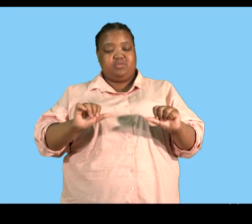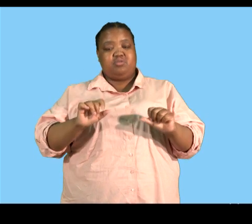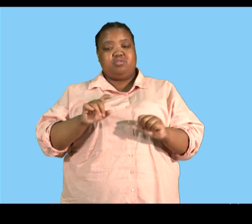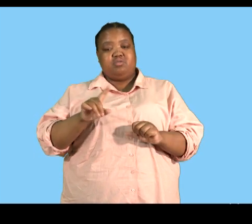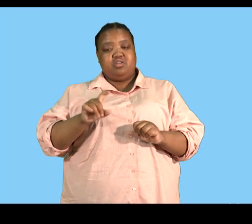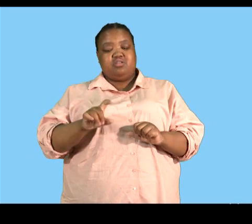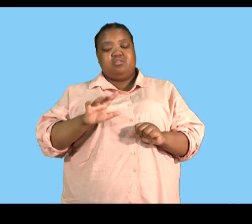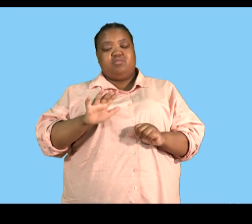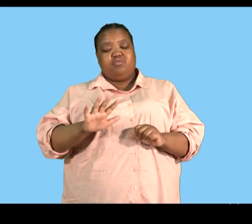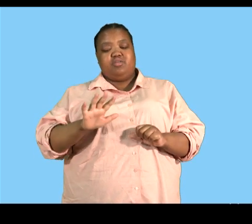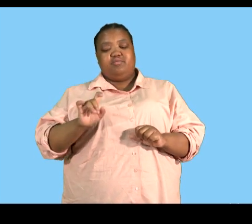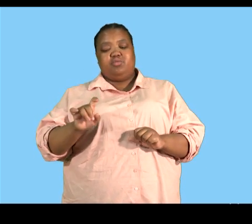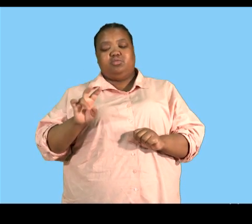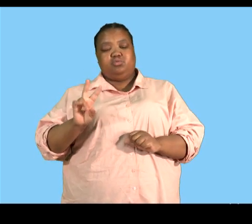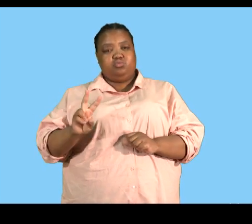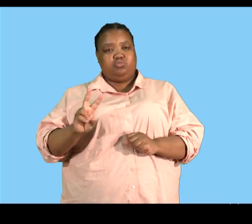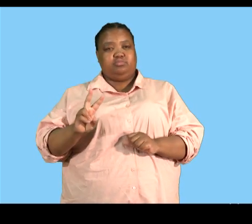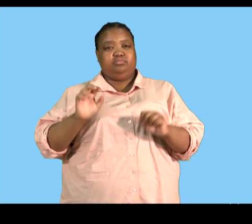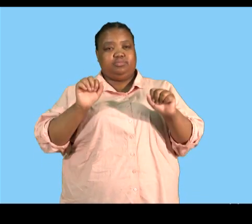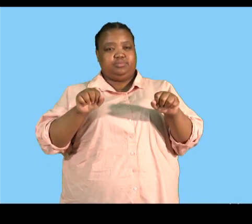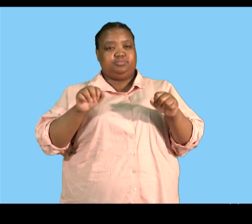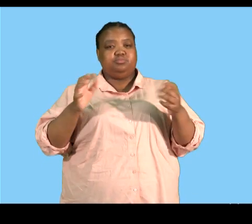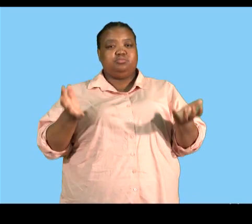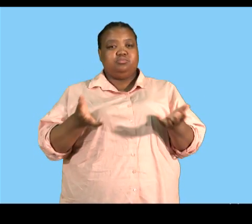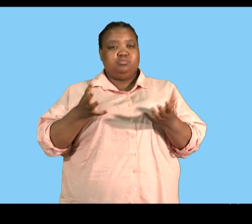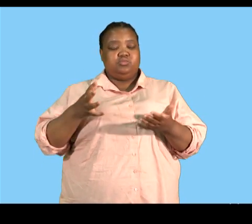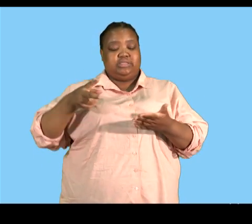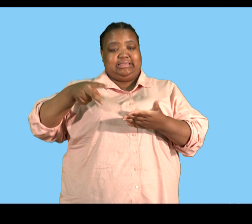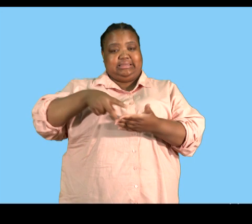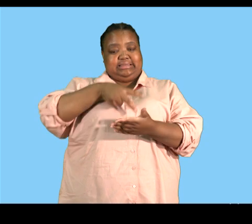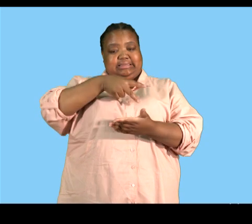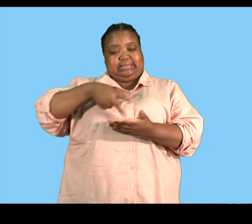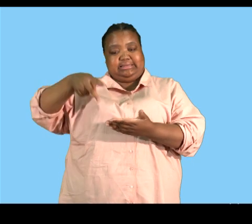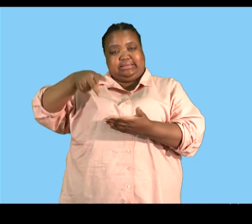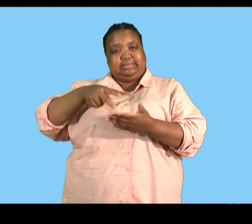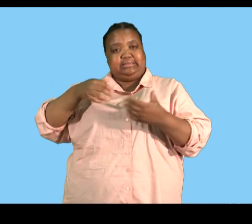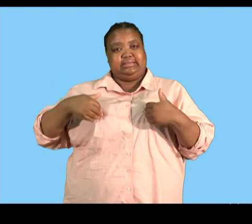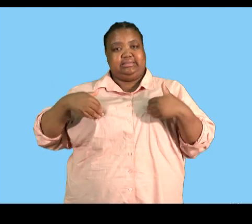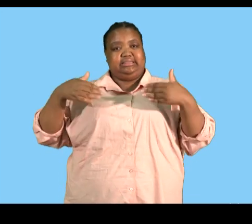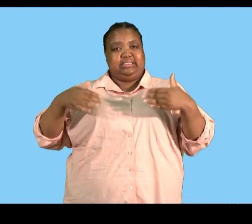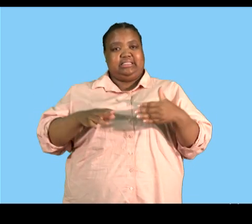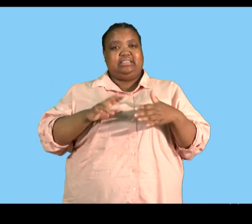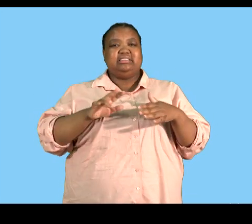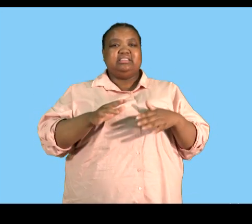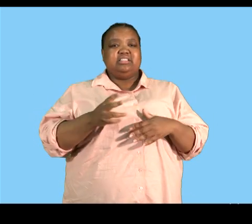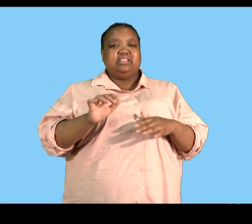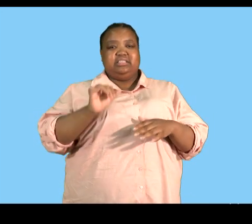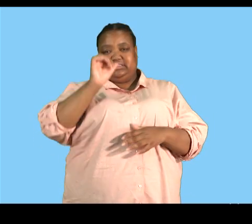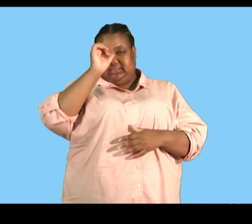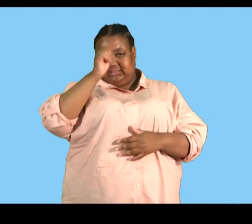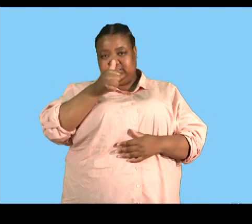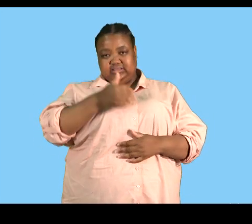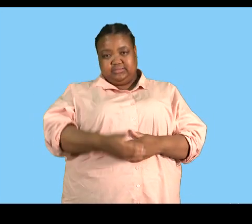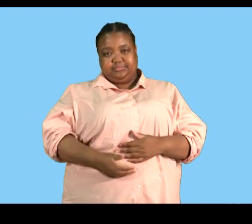5.2.1. 5.2, the dance starts at 18:30 and it will end at